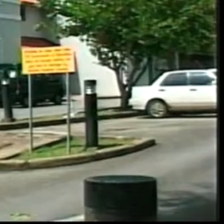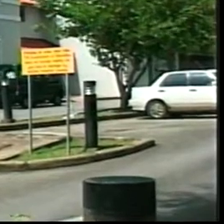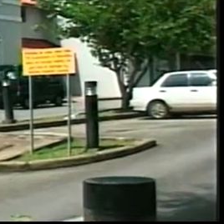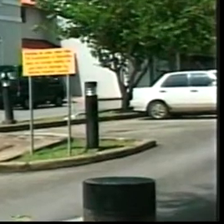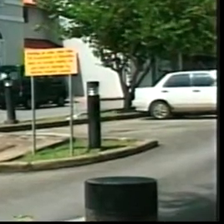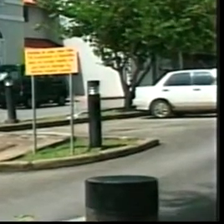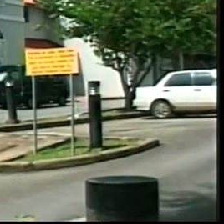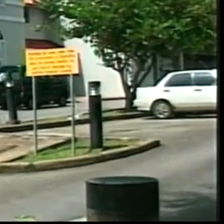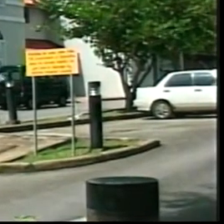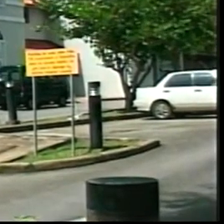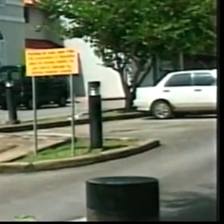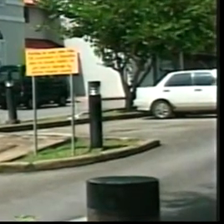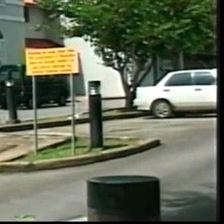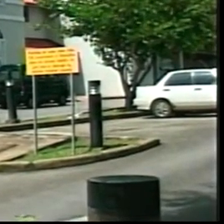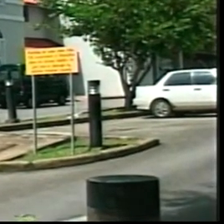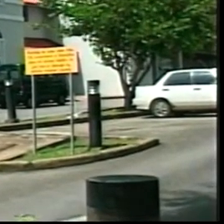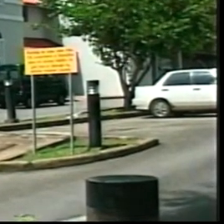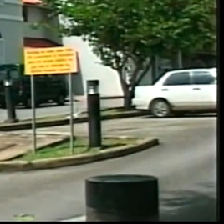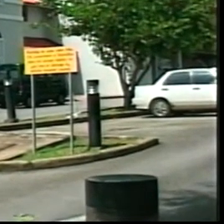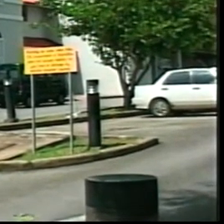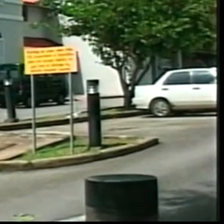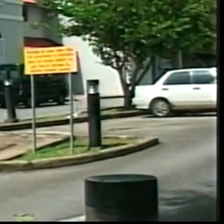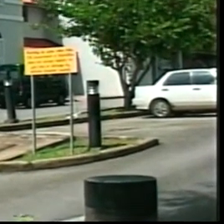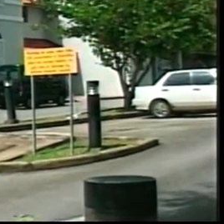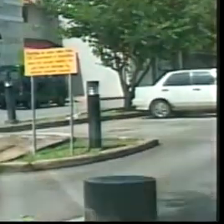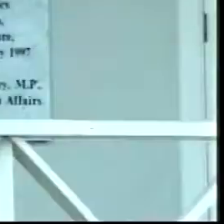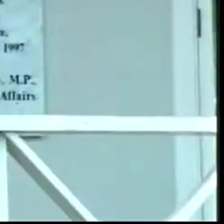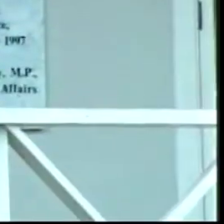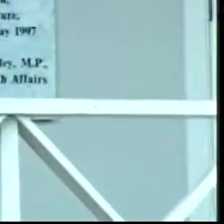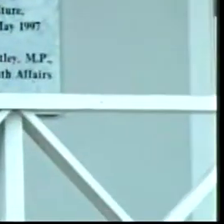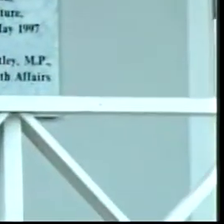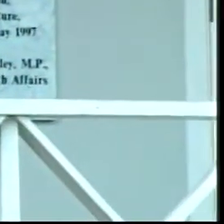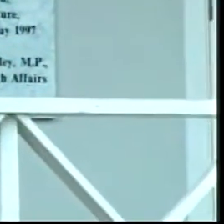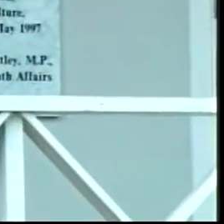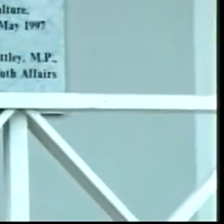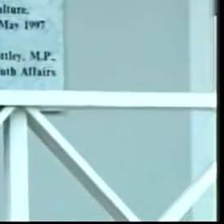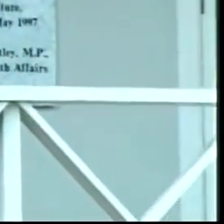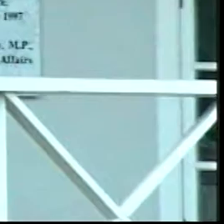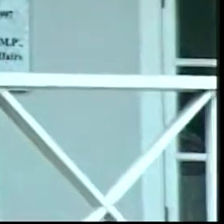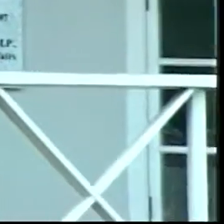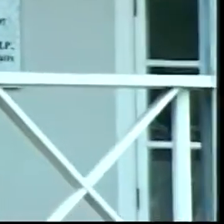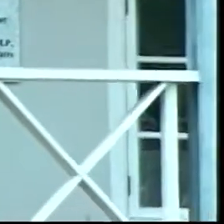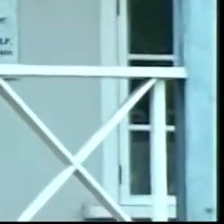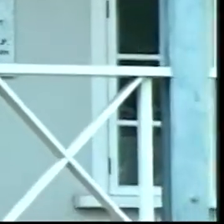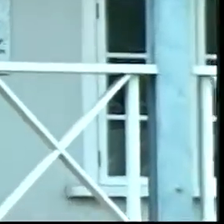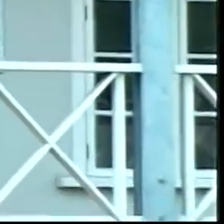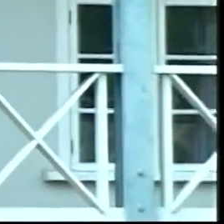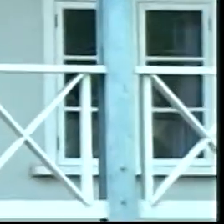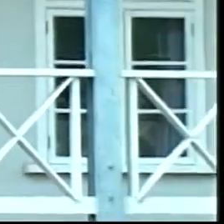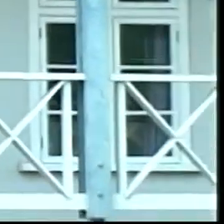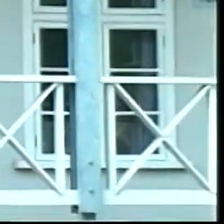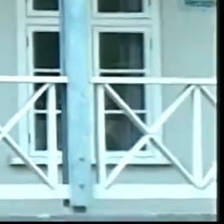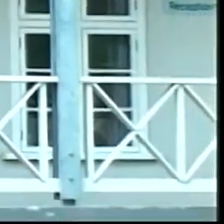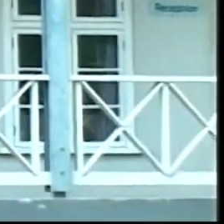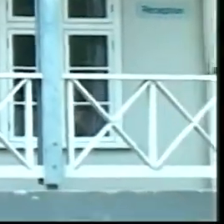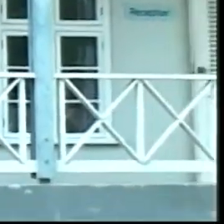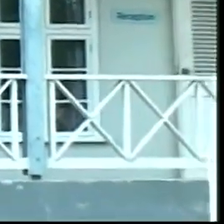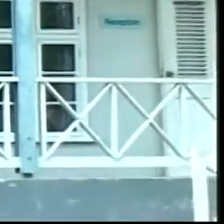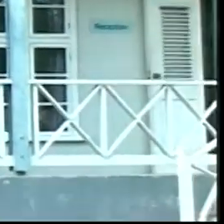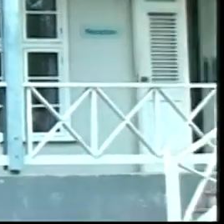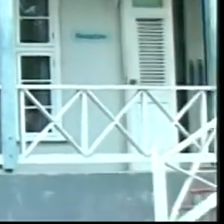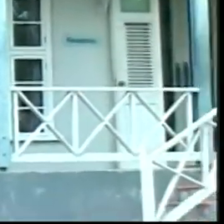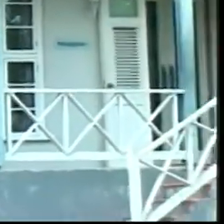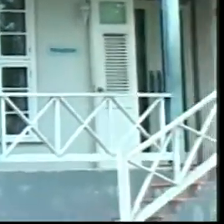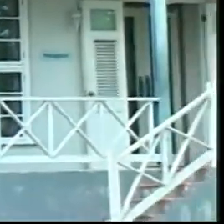need such assistance to complete or continue their studies. It added that it will soon be communicating with those students whose applications